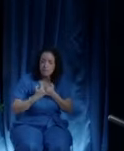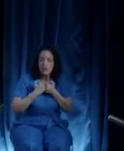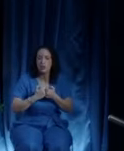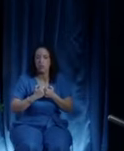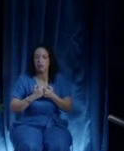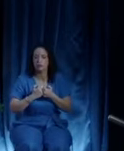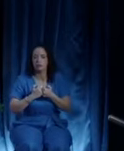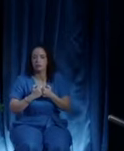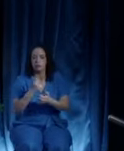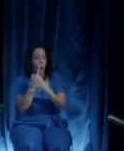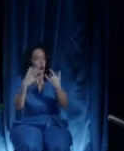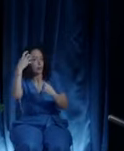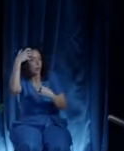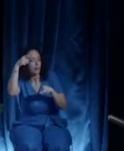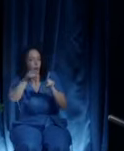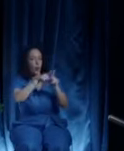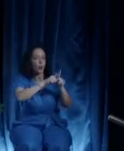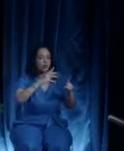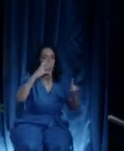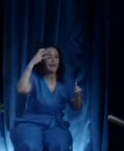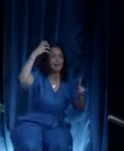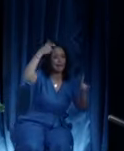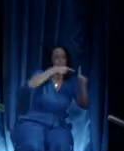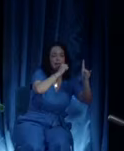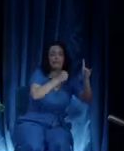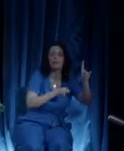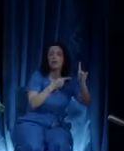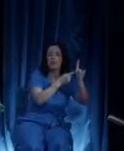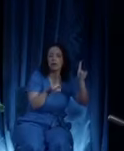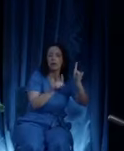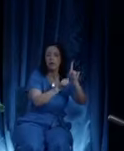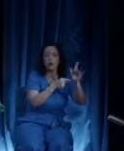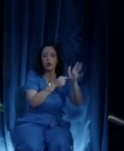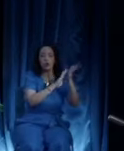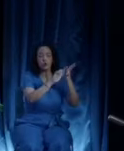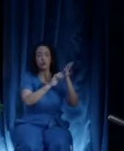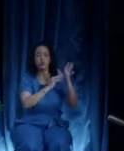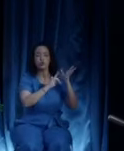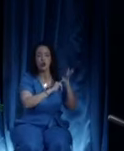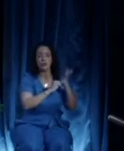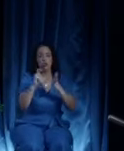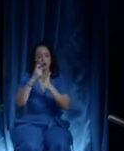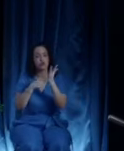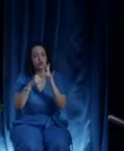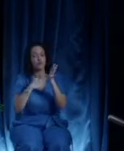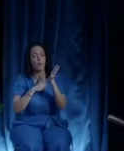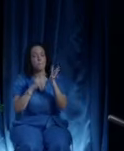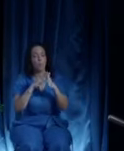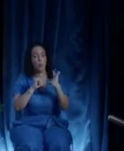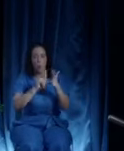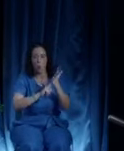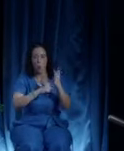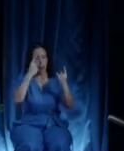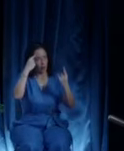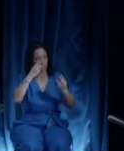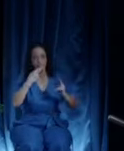to the king, or to one of the king's chief ministers. If Thomas Cromwell thinks you're useful, he'll get you a job in the next queen's household. And